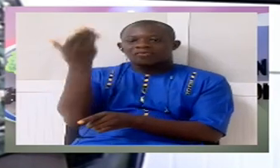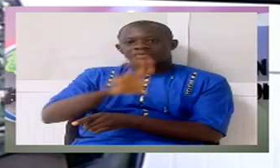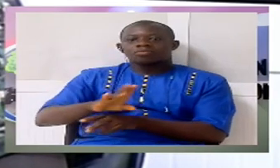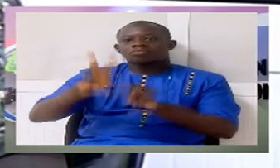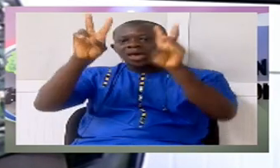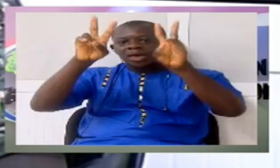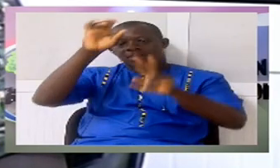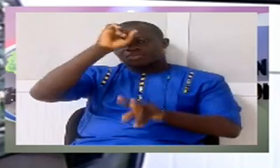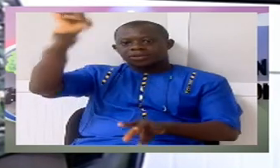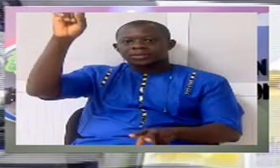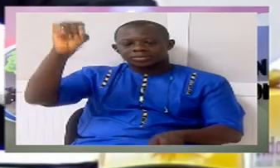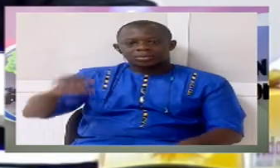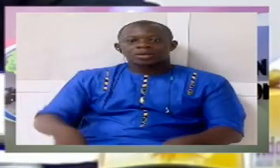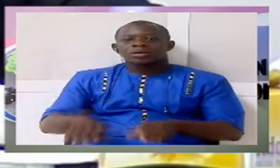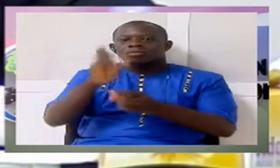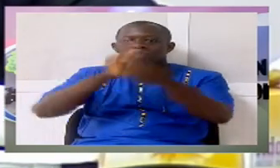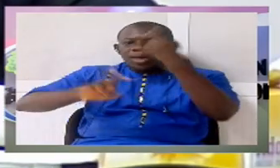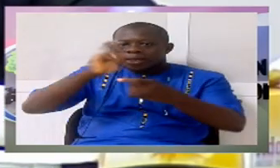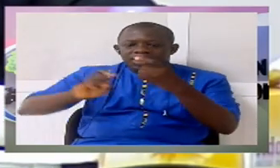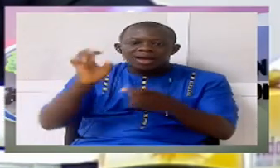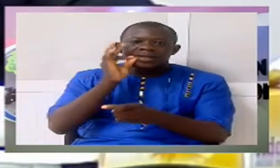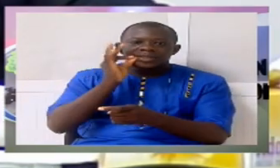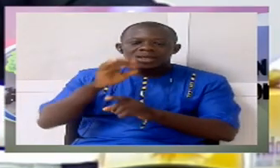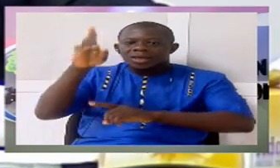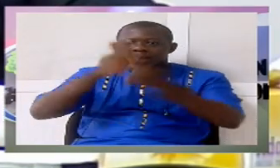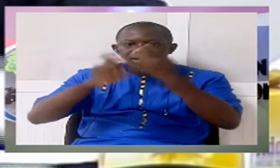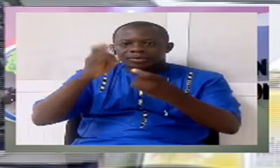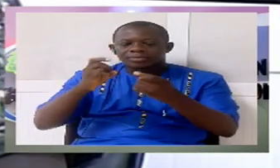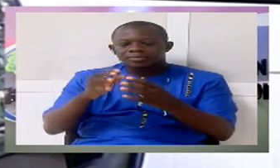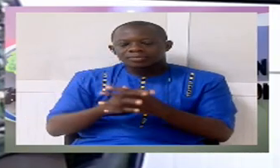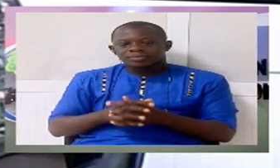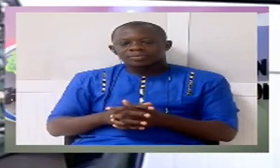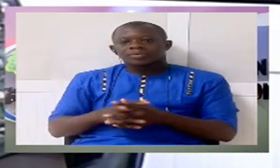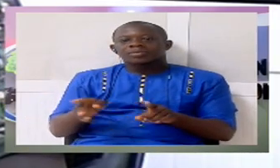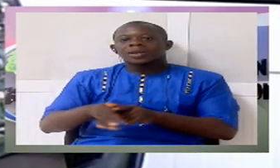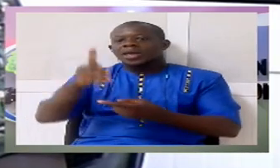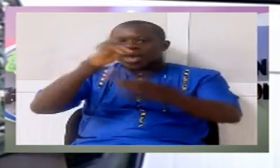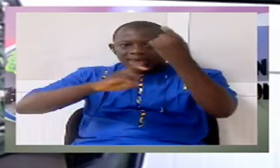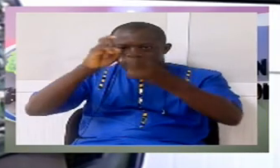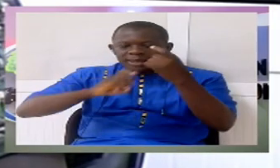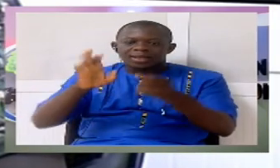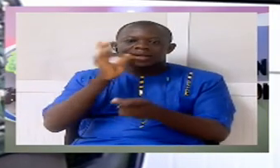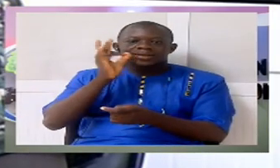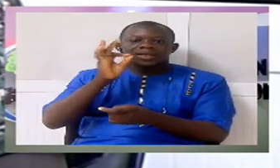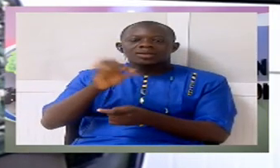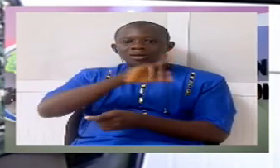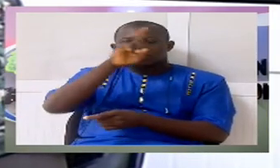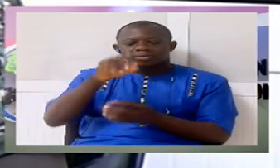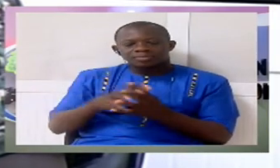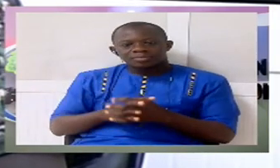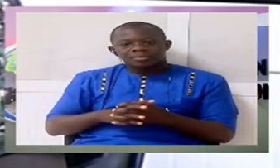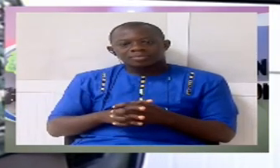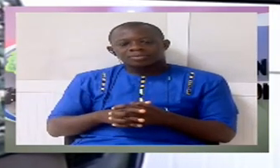him. Do you repeat that please? Bam to wat ko. Could you repeat what you just said?